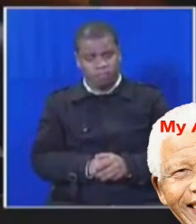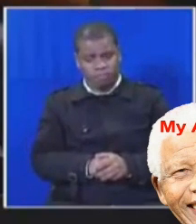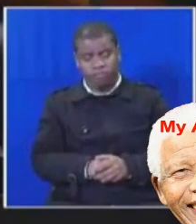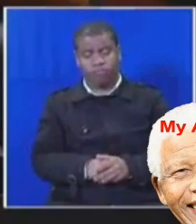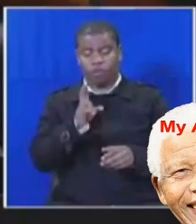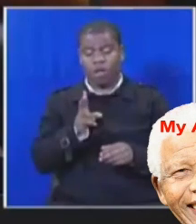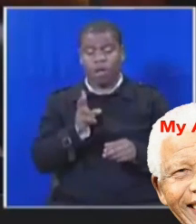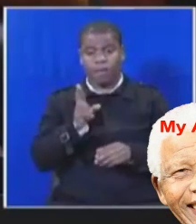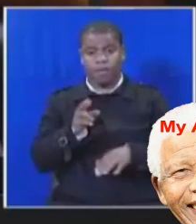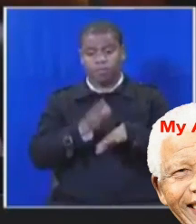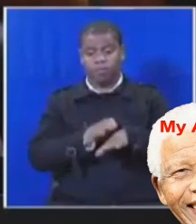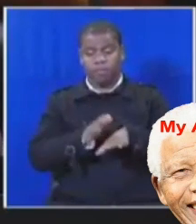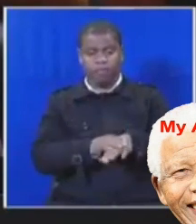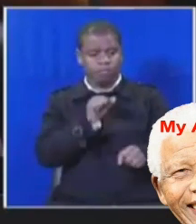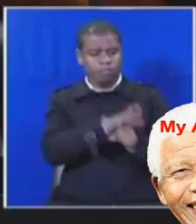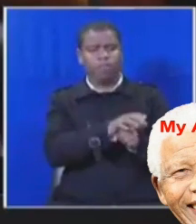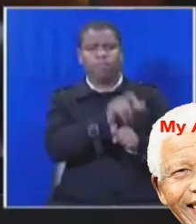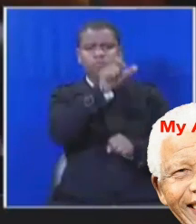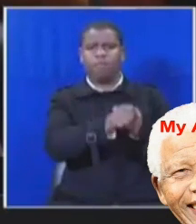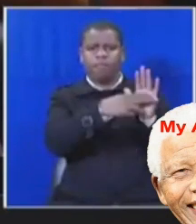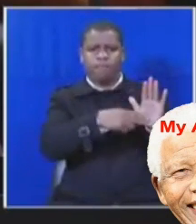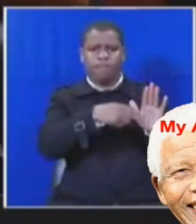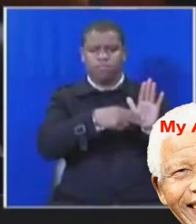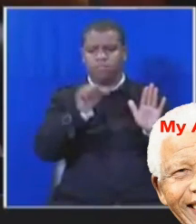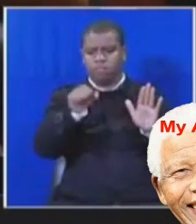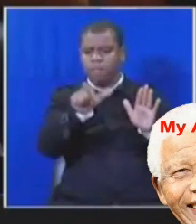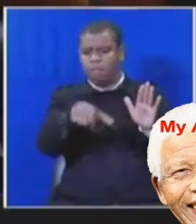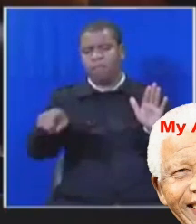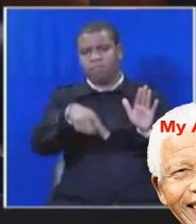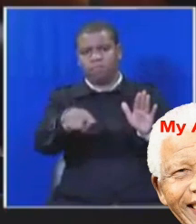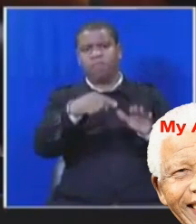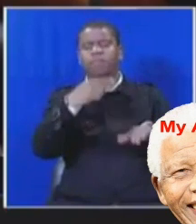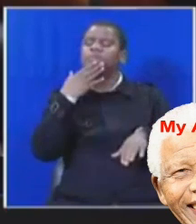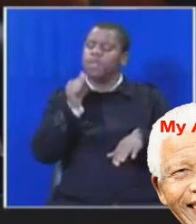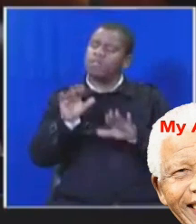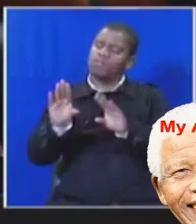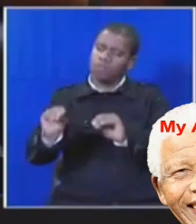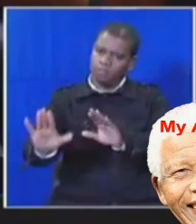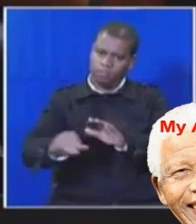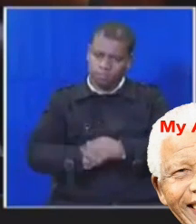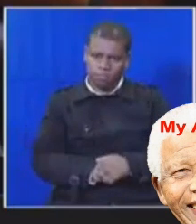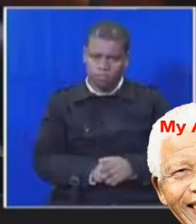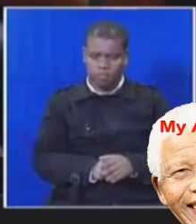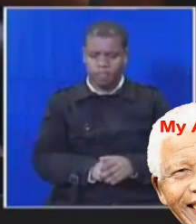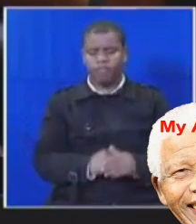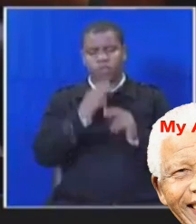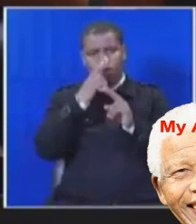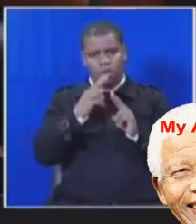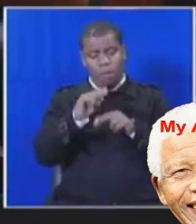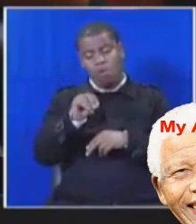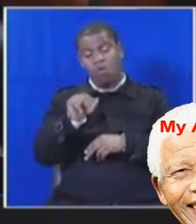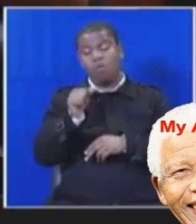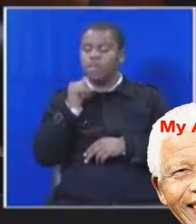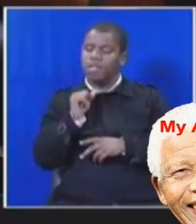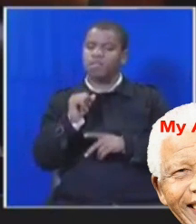you are casting aspersion on the members. You haven't mentioned them. I think let's refrain from that. Honorable Pongo, can you please come back